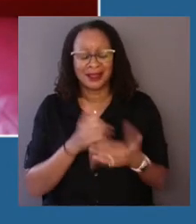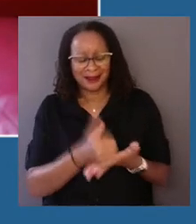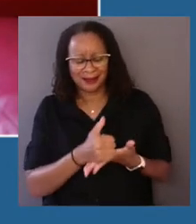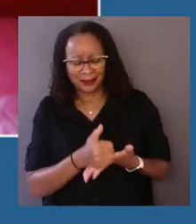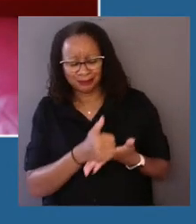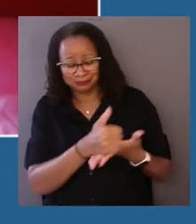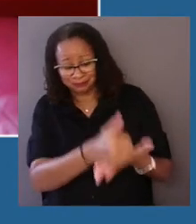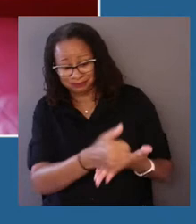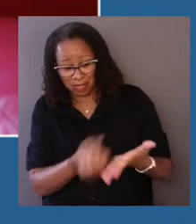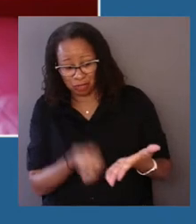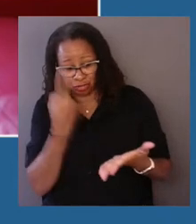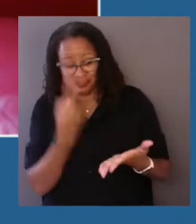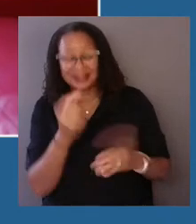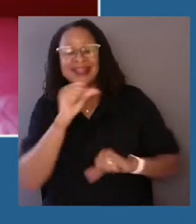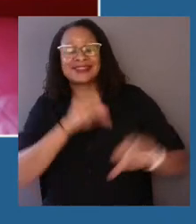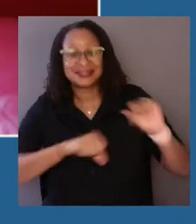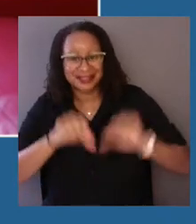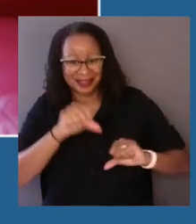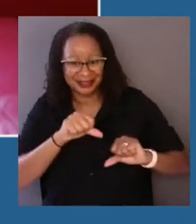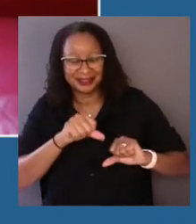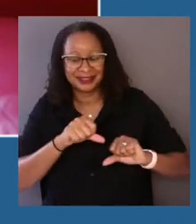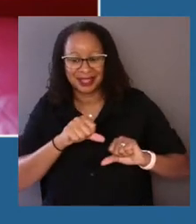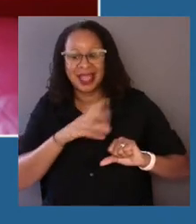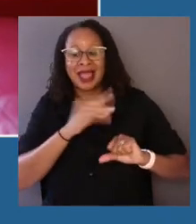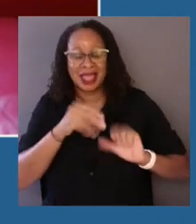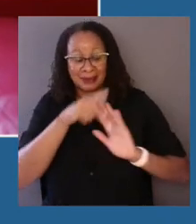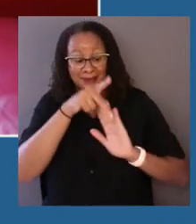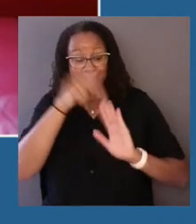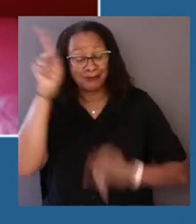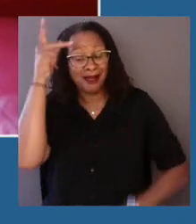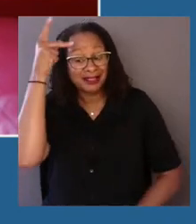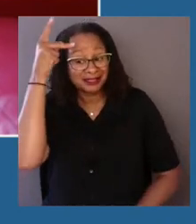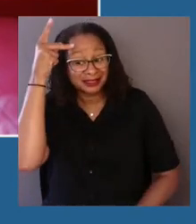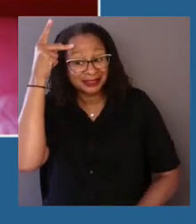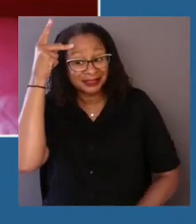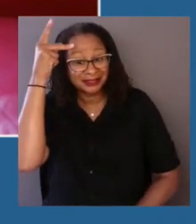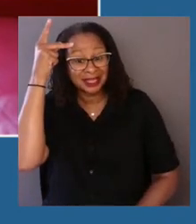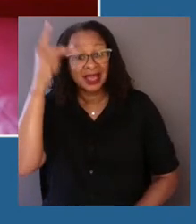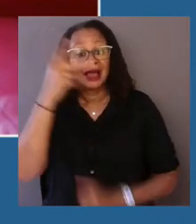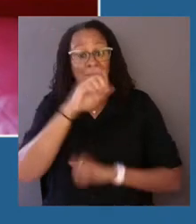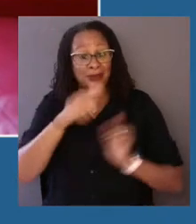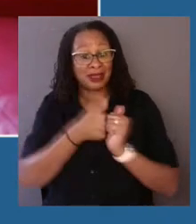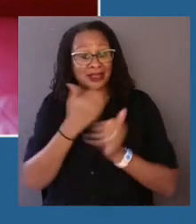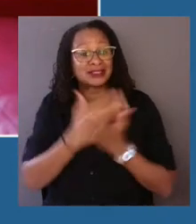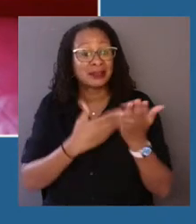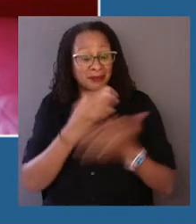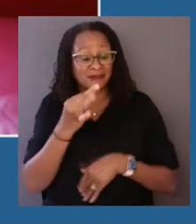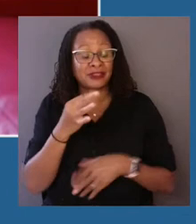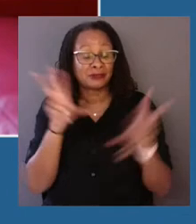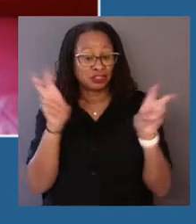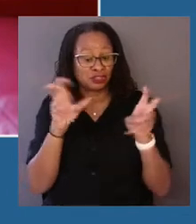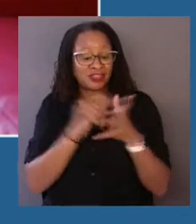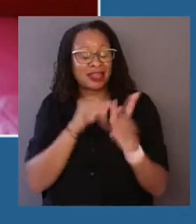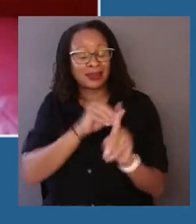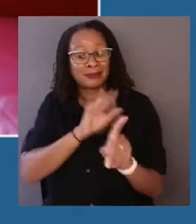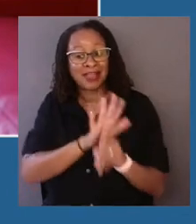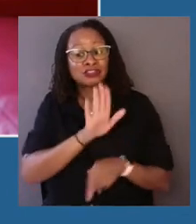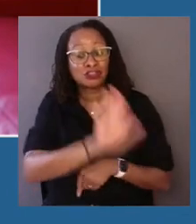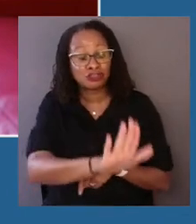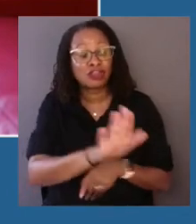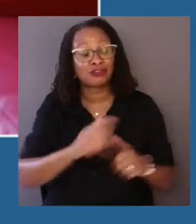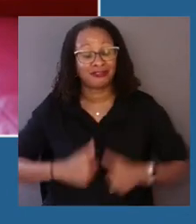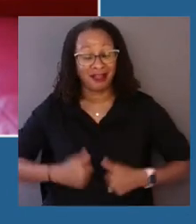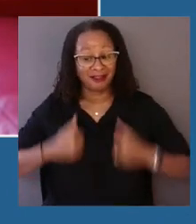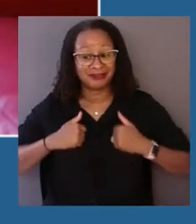the science and the politics behind some of the issues that are impacting their lives and